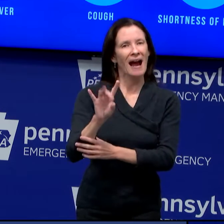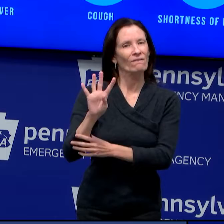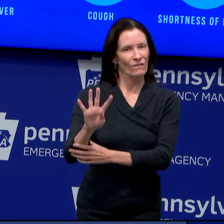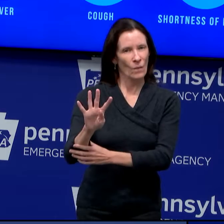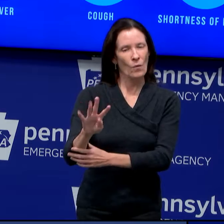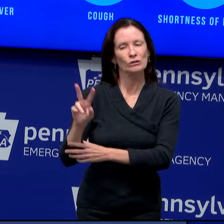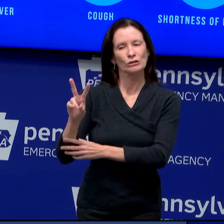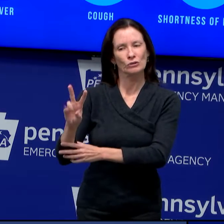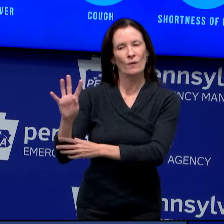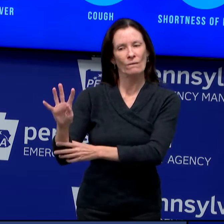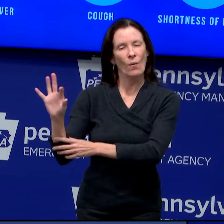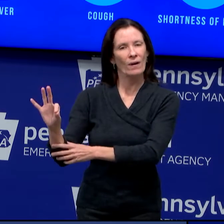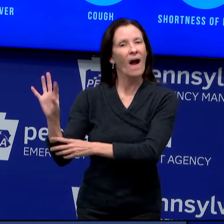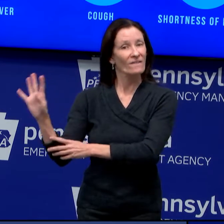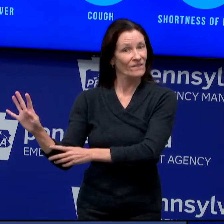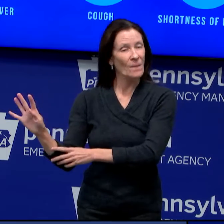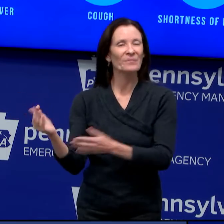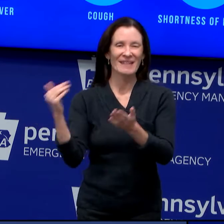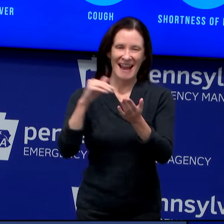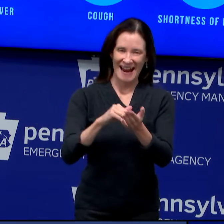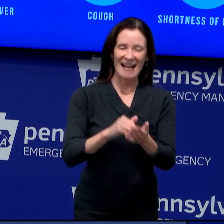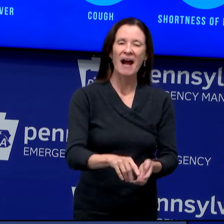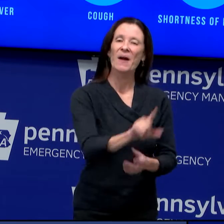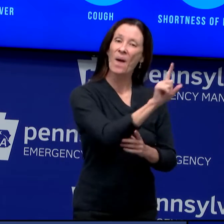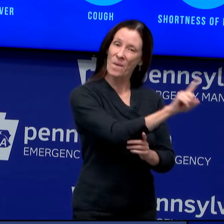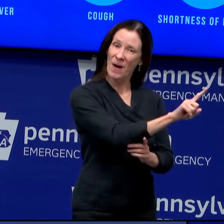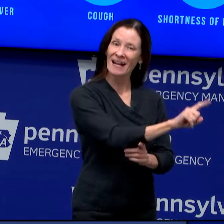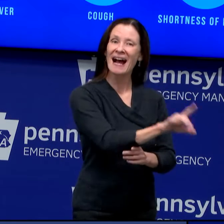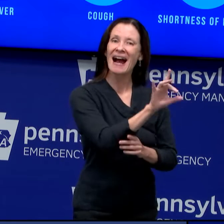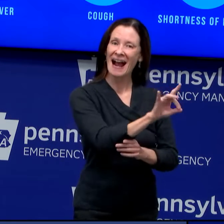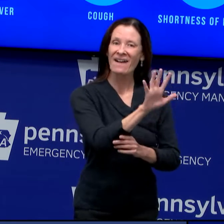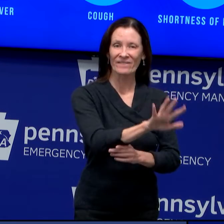1-855-284-2494. Again,